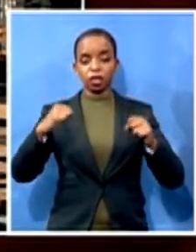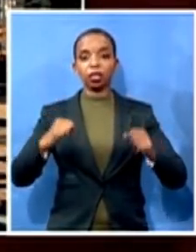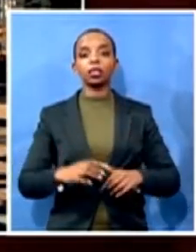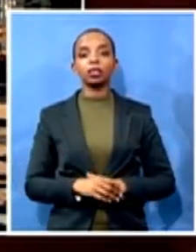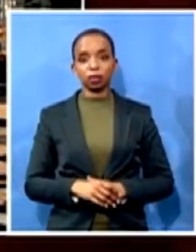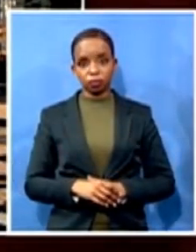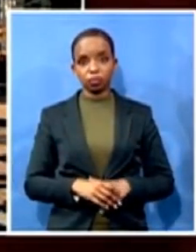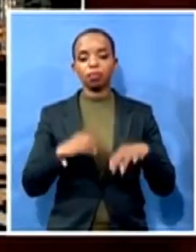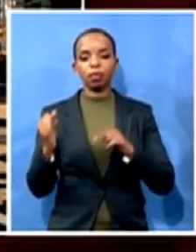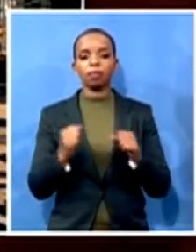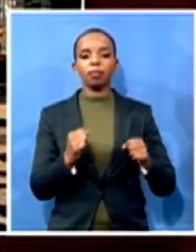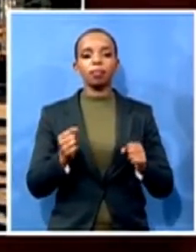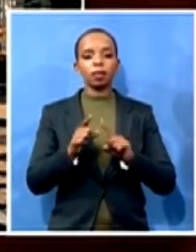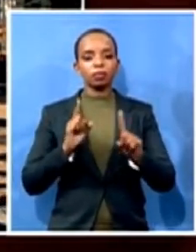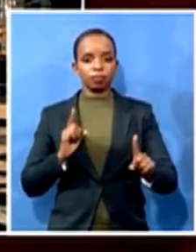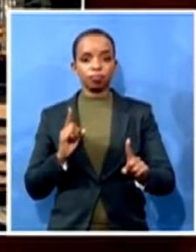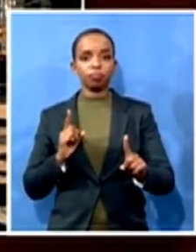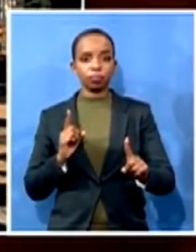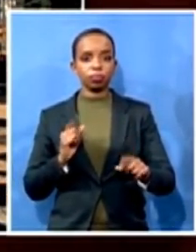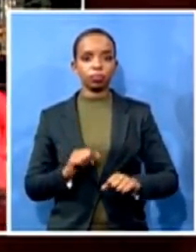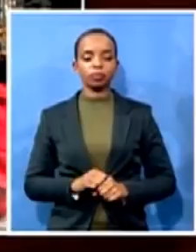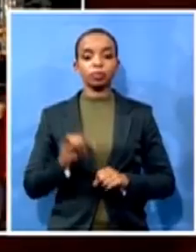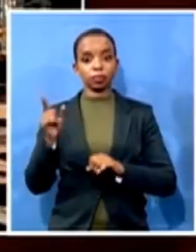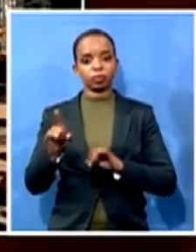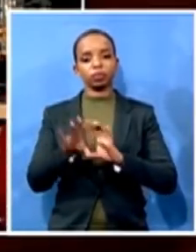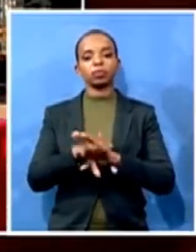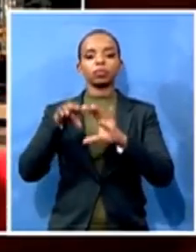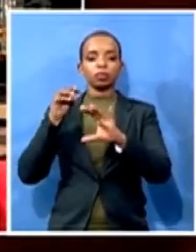of that Gauteng COVID-19 facility,